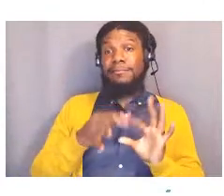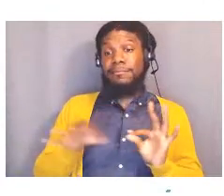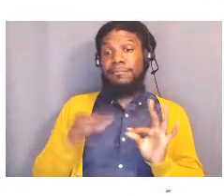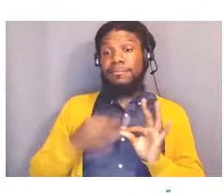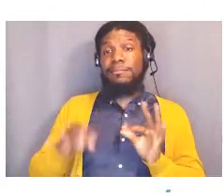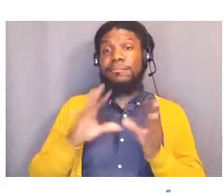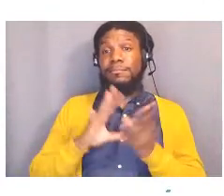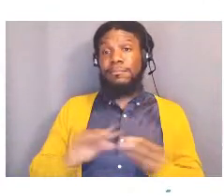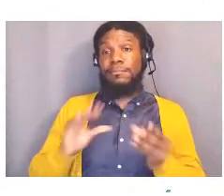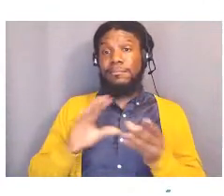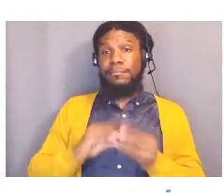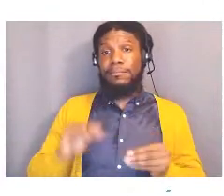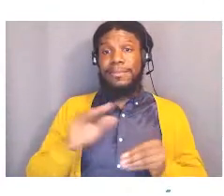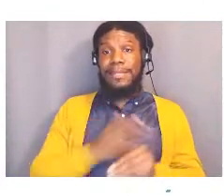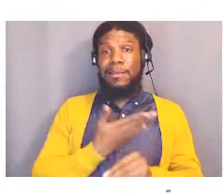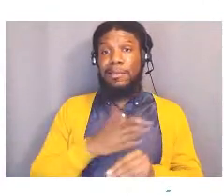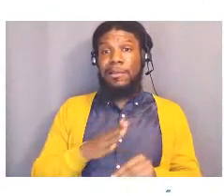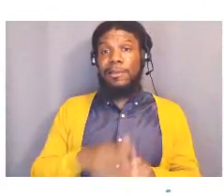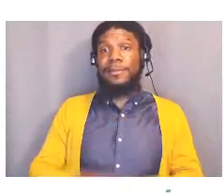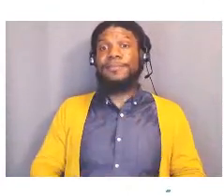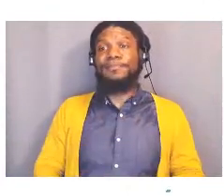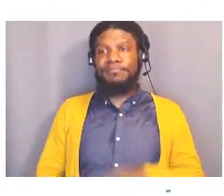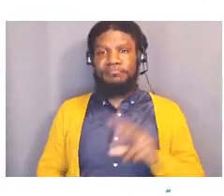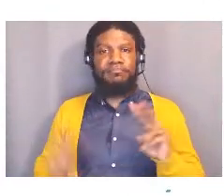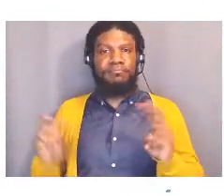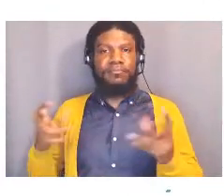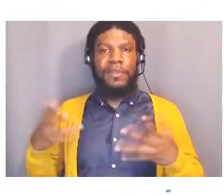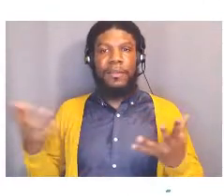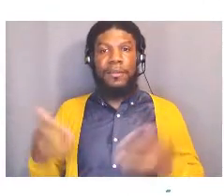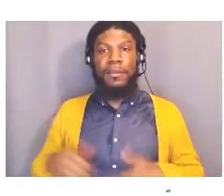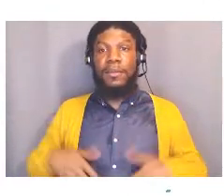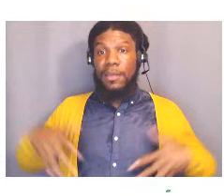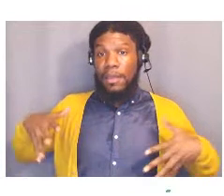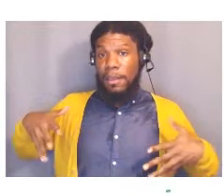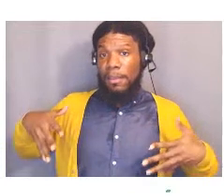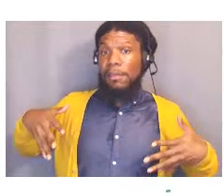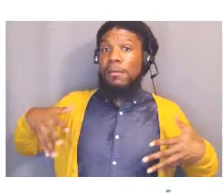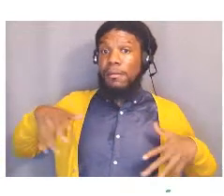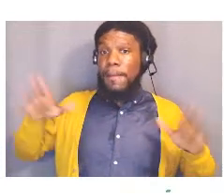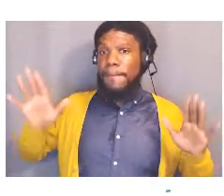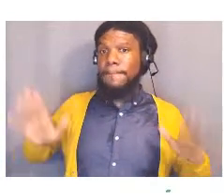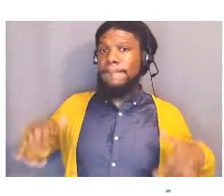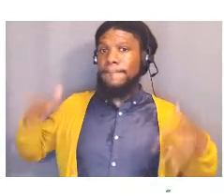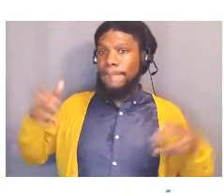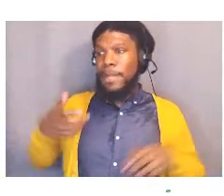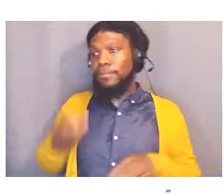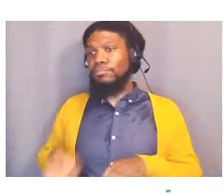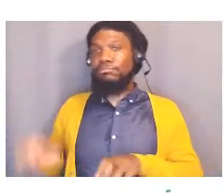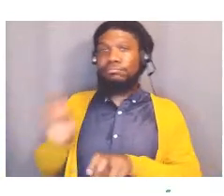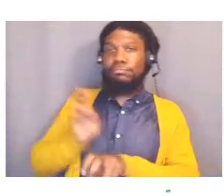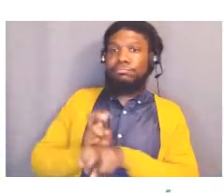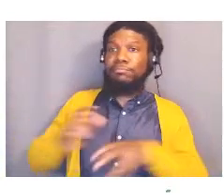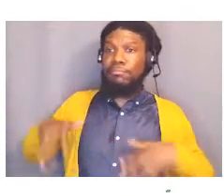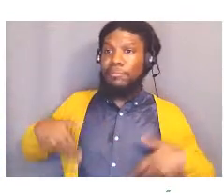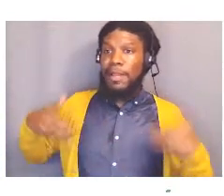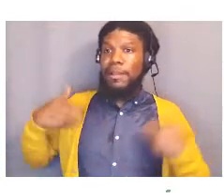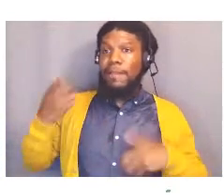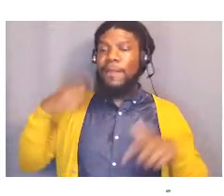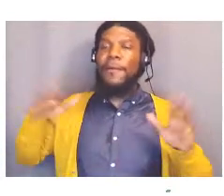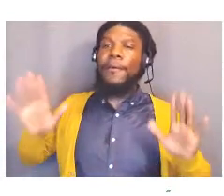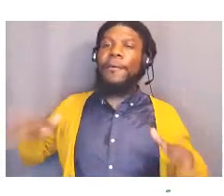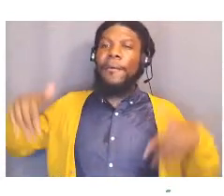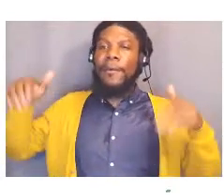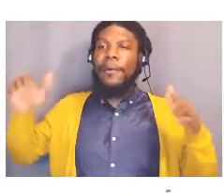this. The buzzard took the monkey for a ride in the air. The monkey thought that